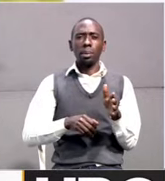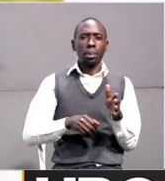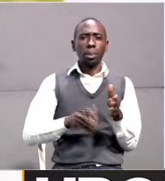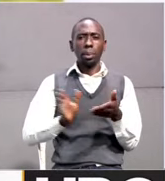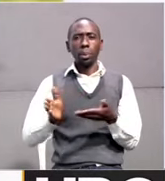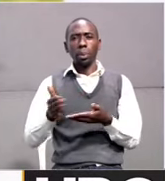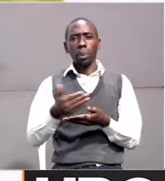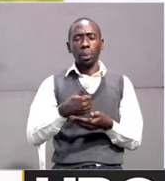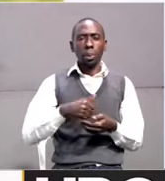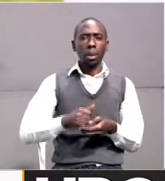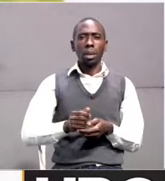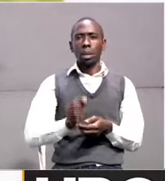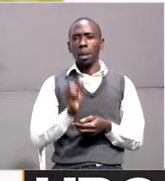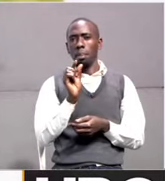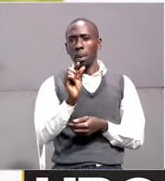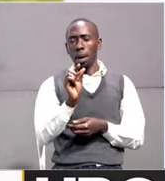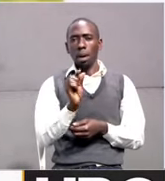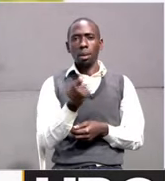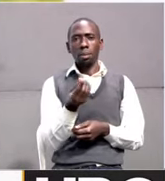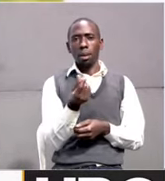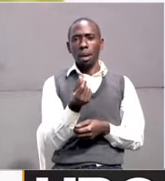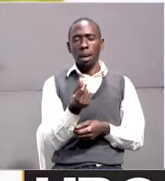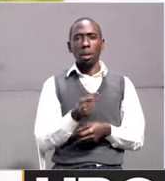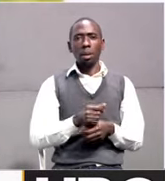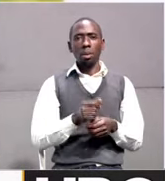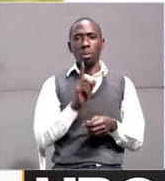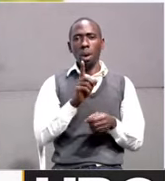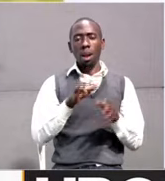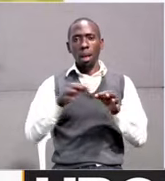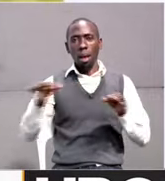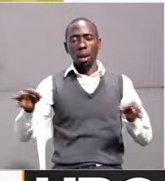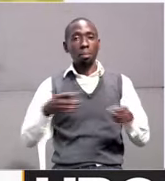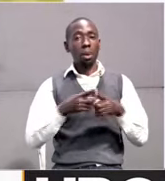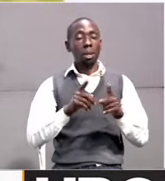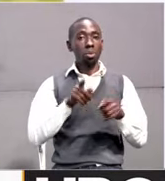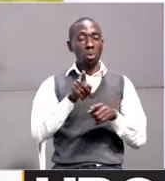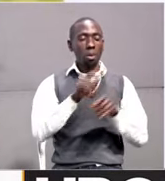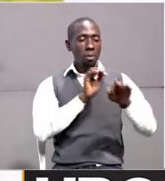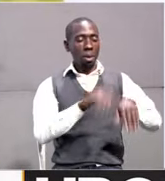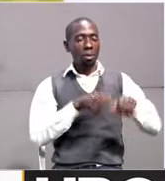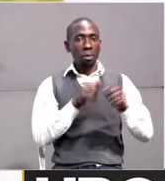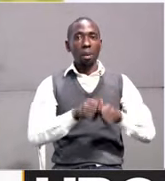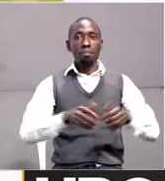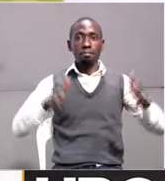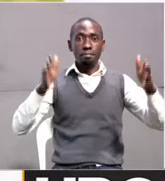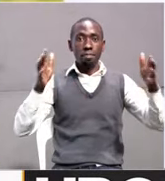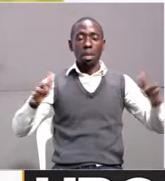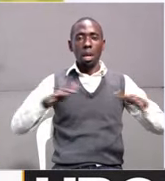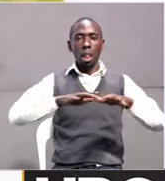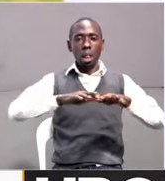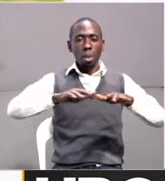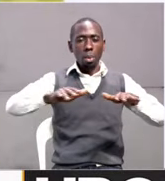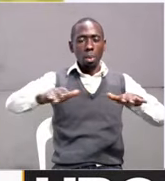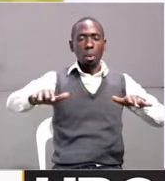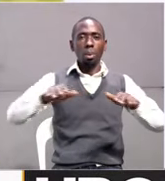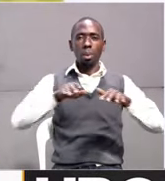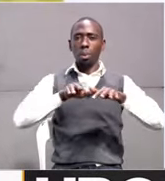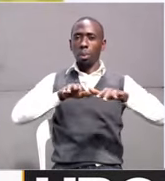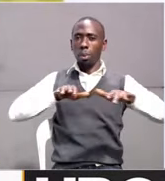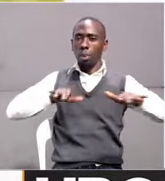smaller income per acre, but because you are doing it on a big scale, you get good